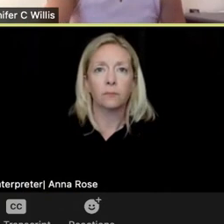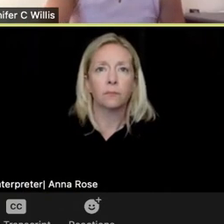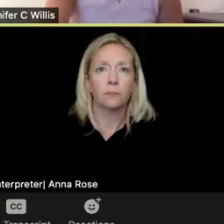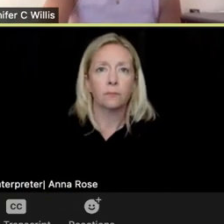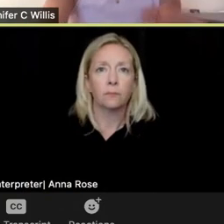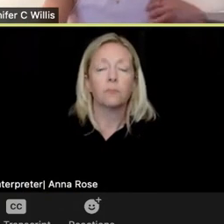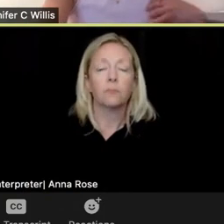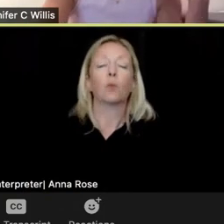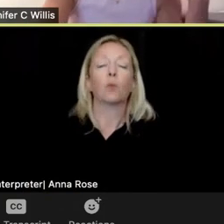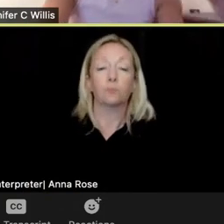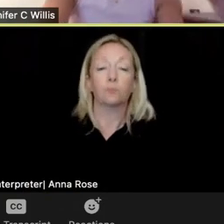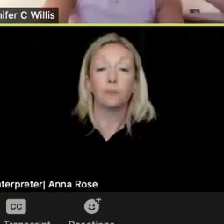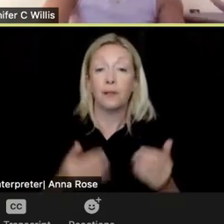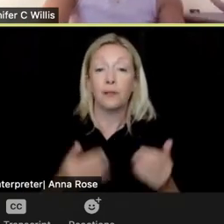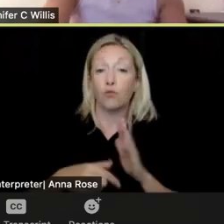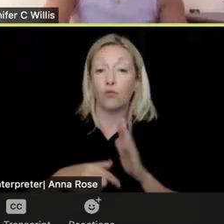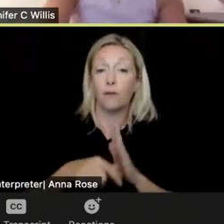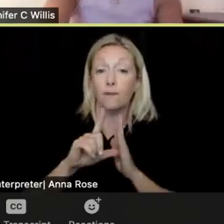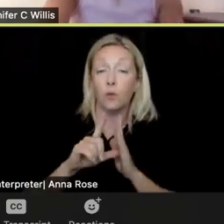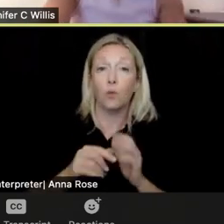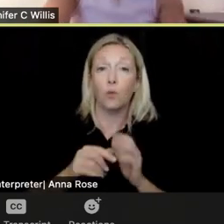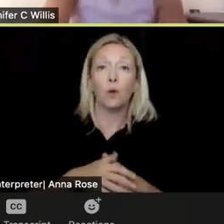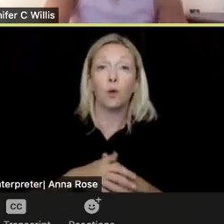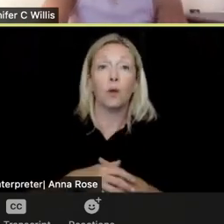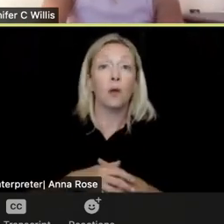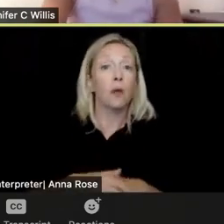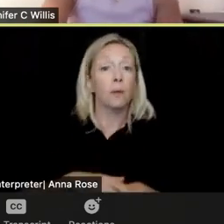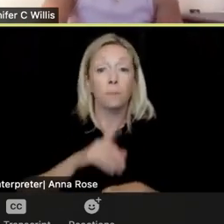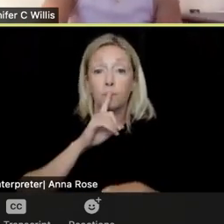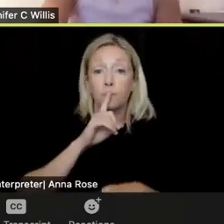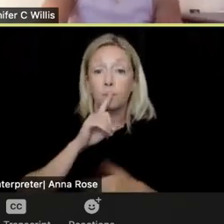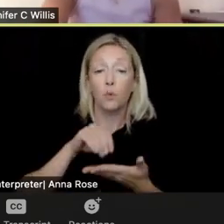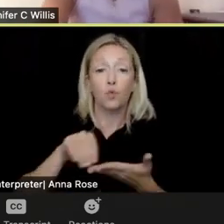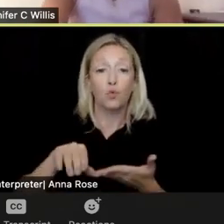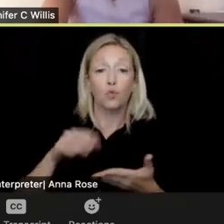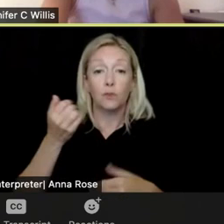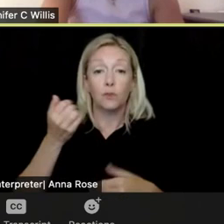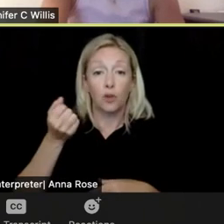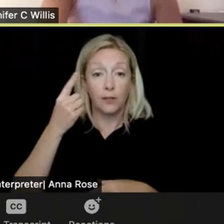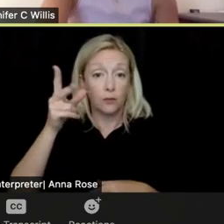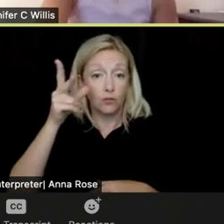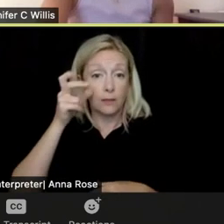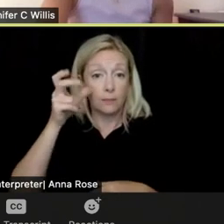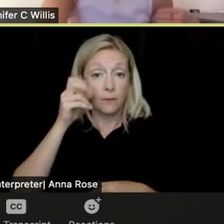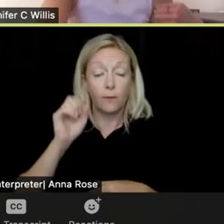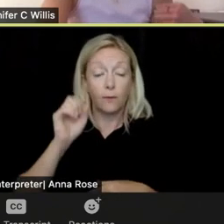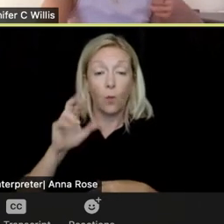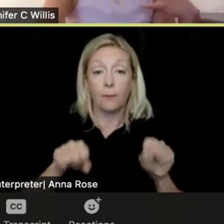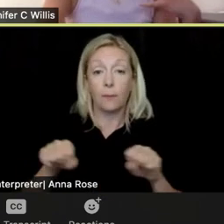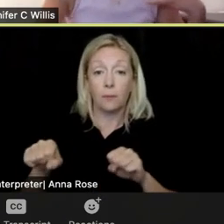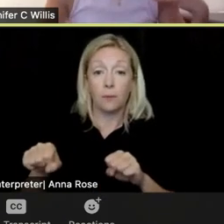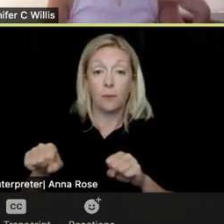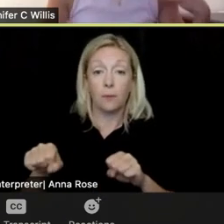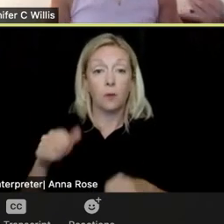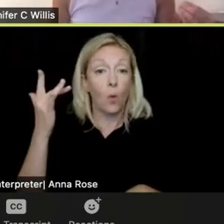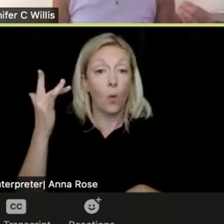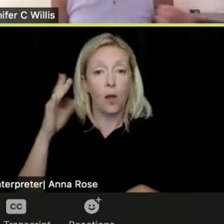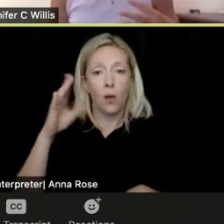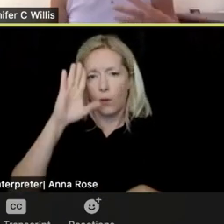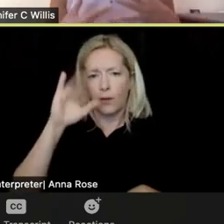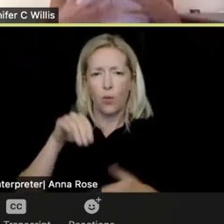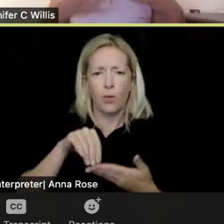So just to recap, we're not talking about what the student is capable of or what they understand receptively, because we know our students are